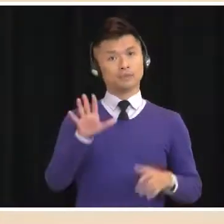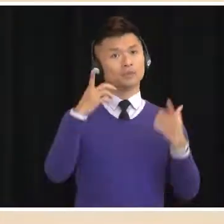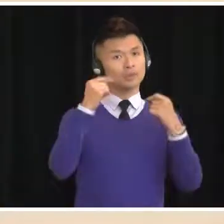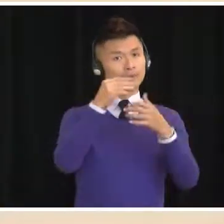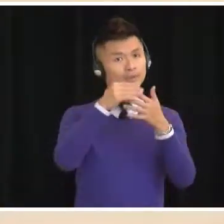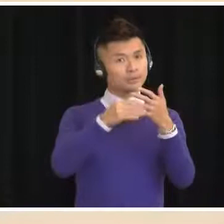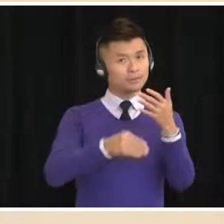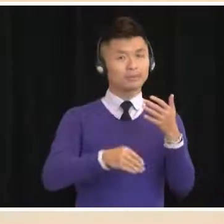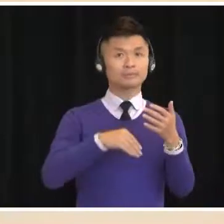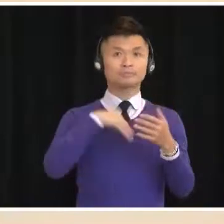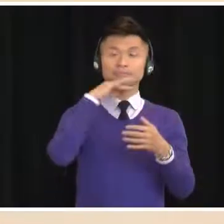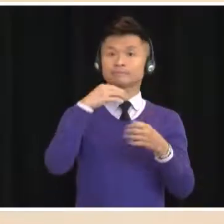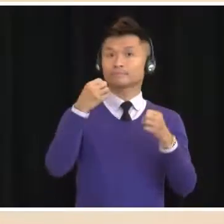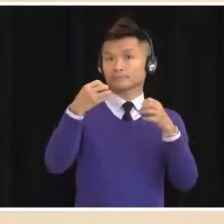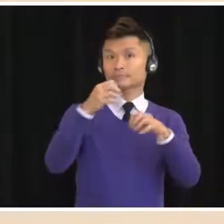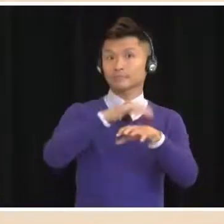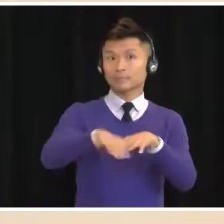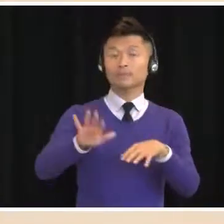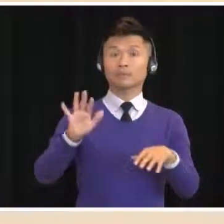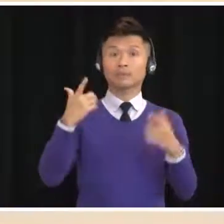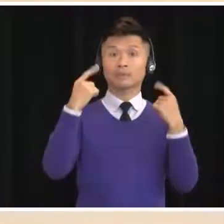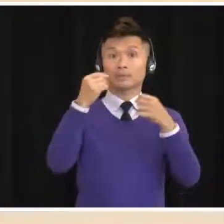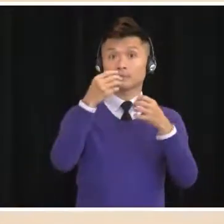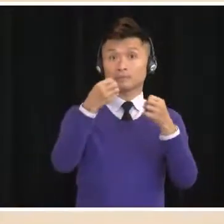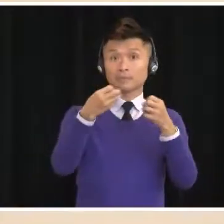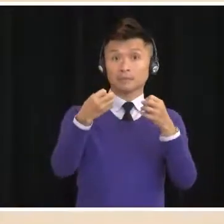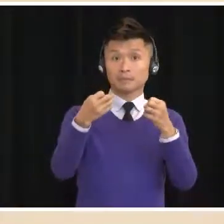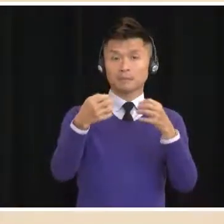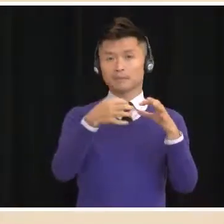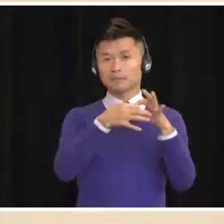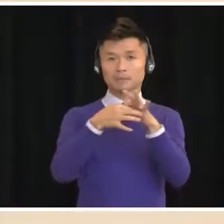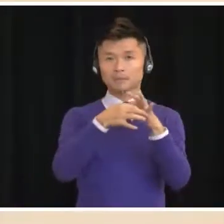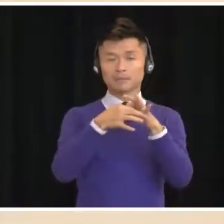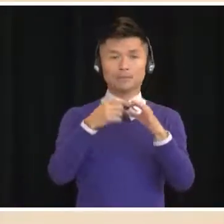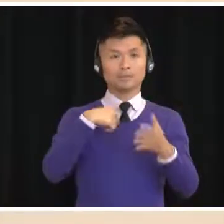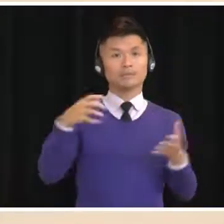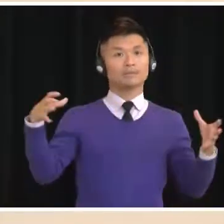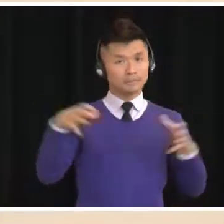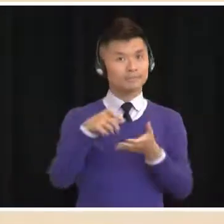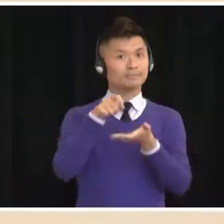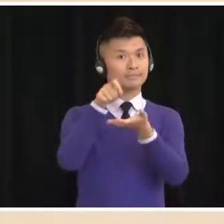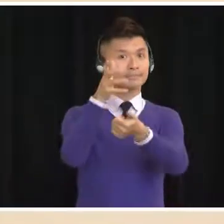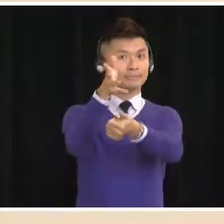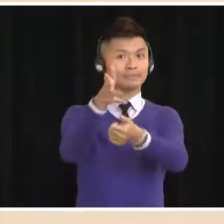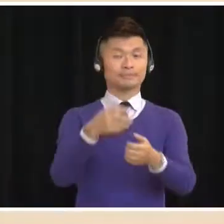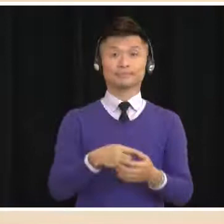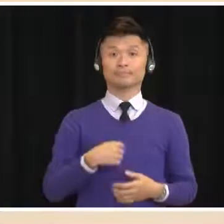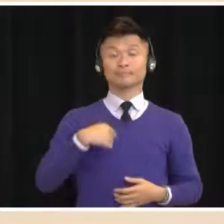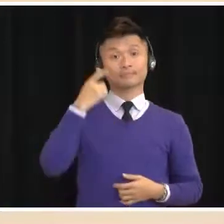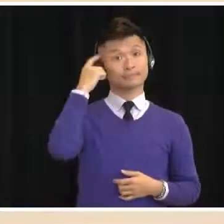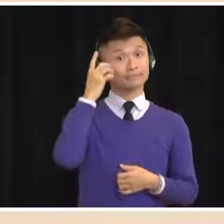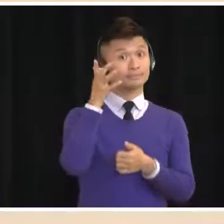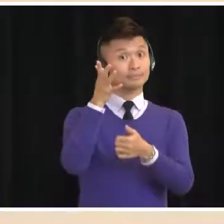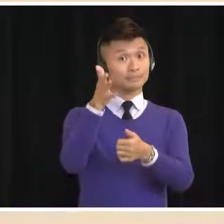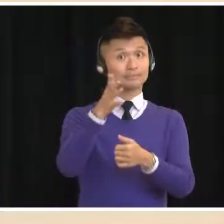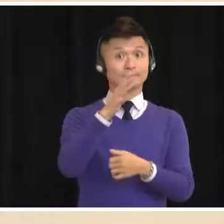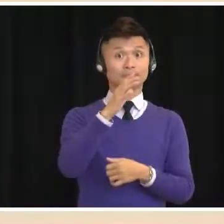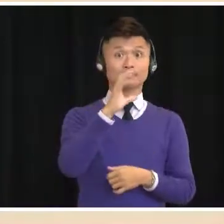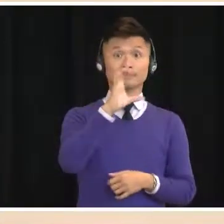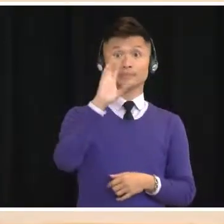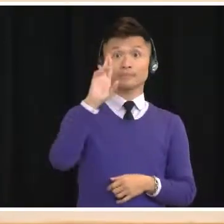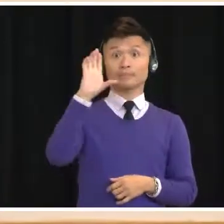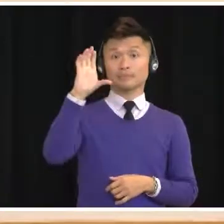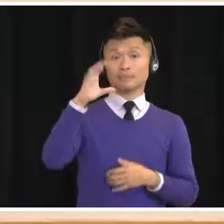The first question is on Article 2 of the Convention, the non-discrimination. And my question is